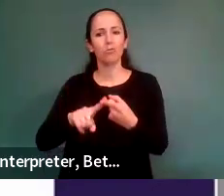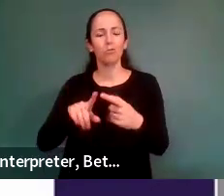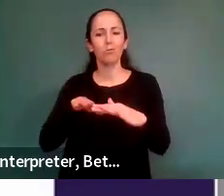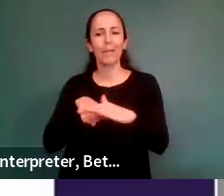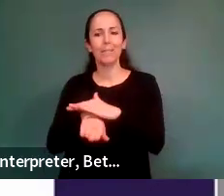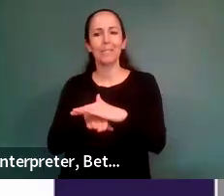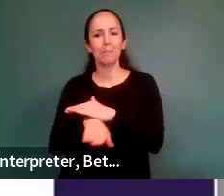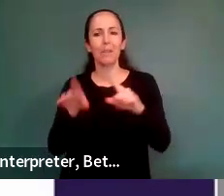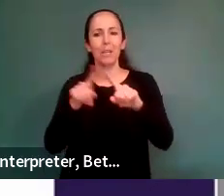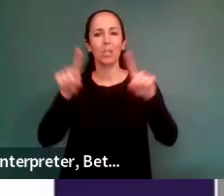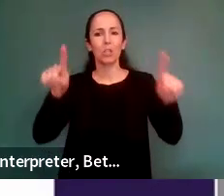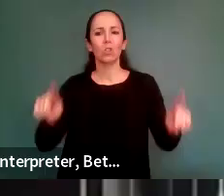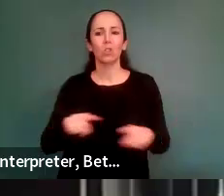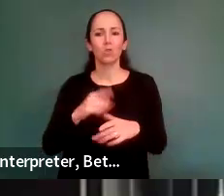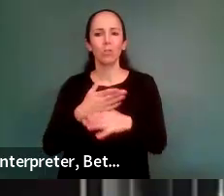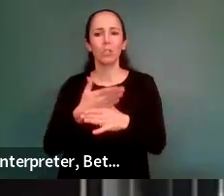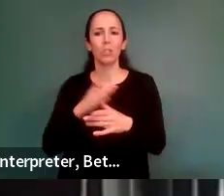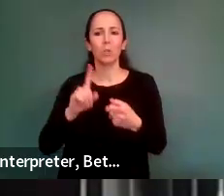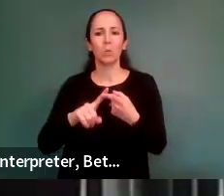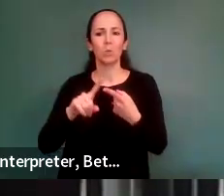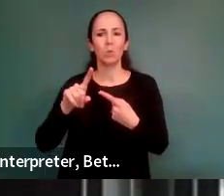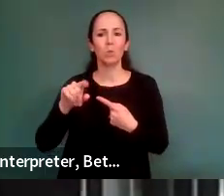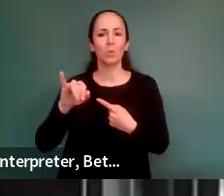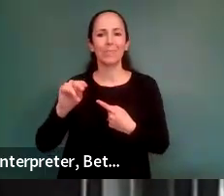I'm controls. going to stop our screen share here. Alt S.